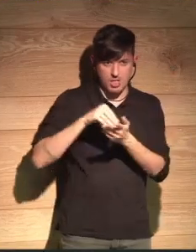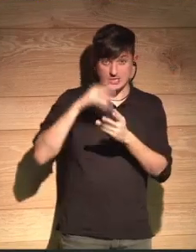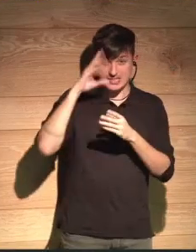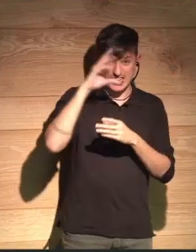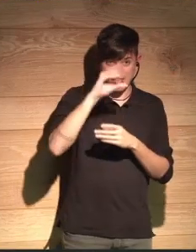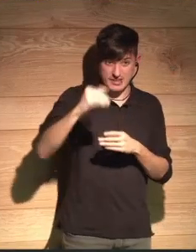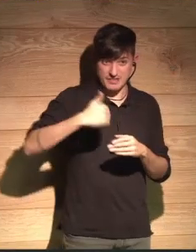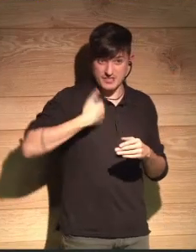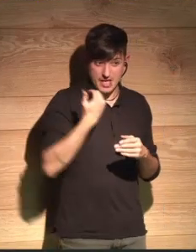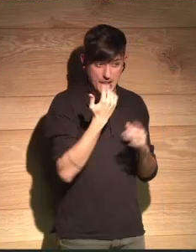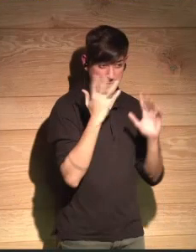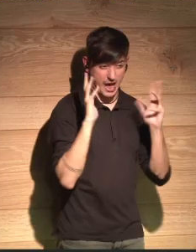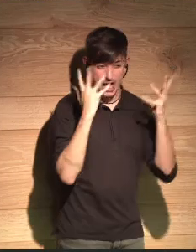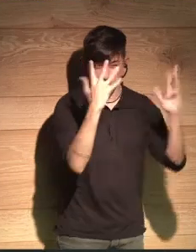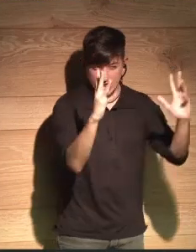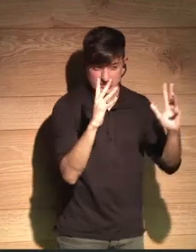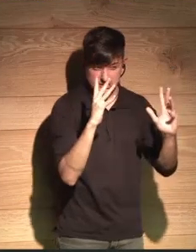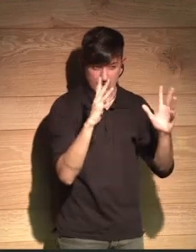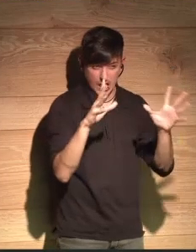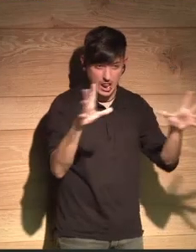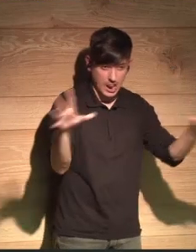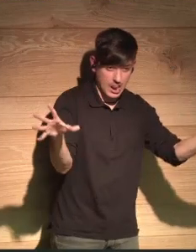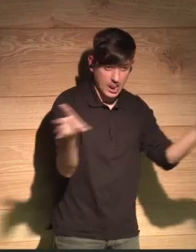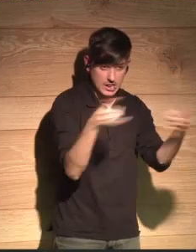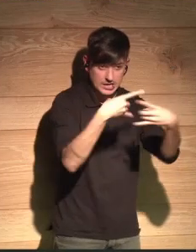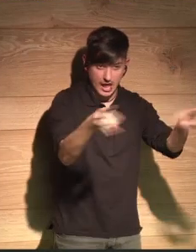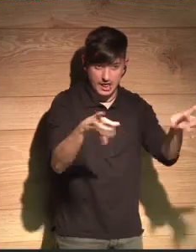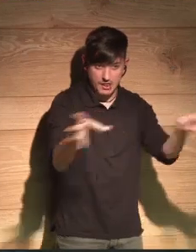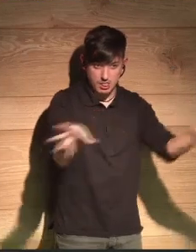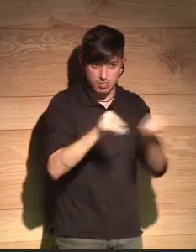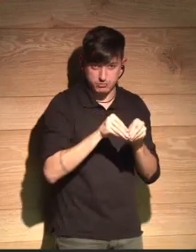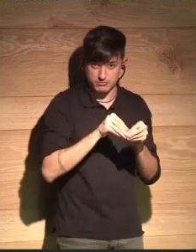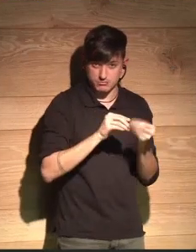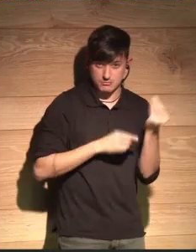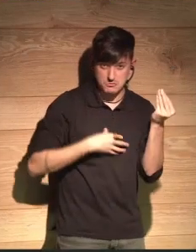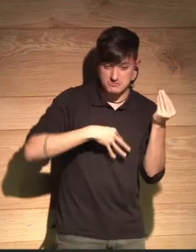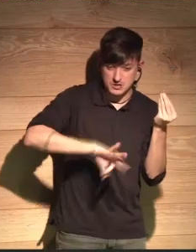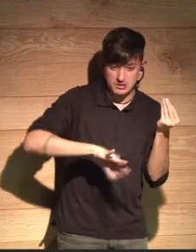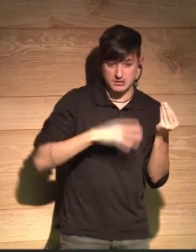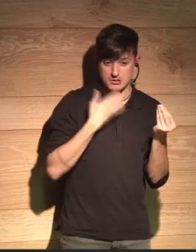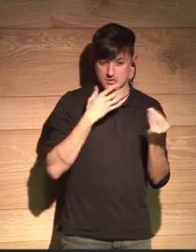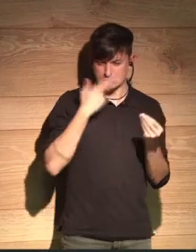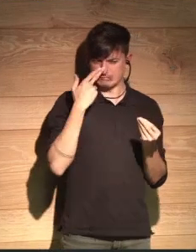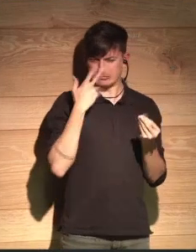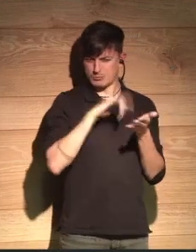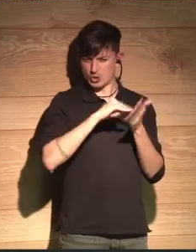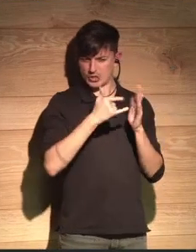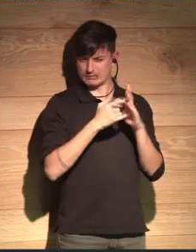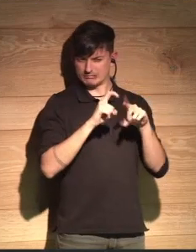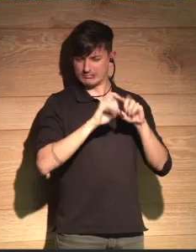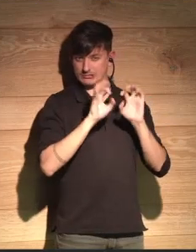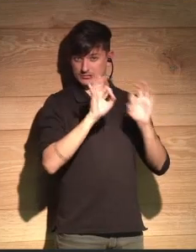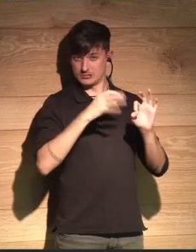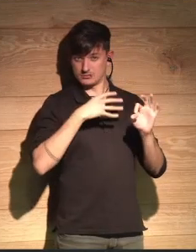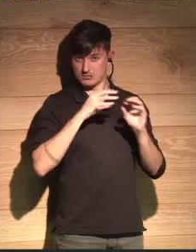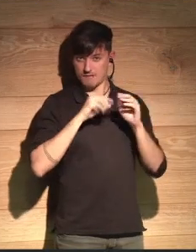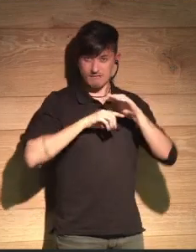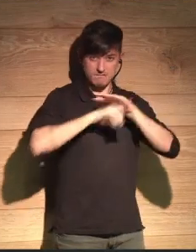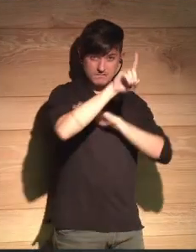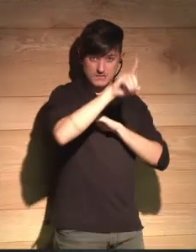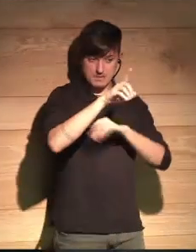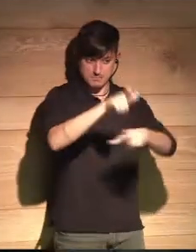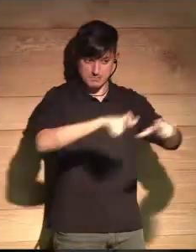very interesting. When we launch a project now, thousands of people started writing to us because they compare the neighborhoods with another city, with another part of the city. And